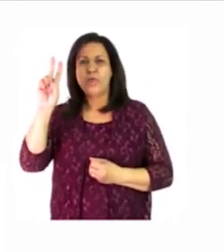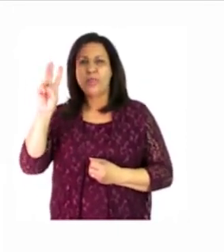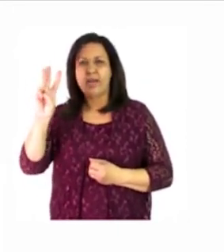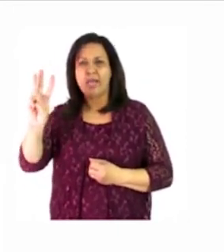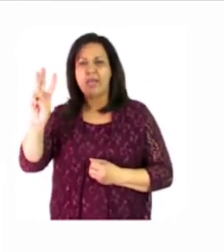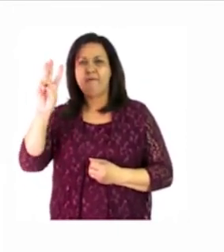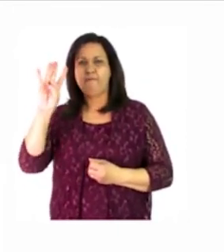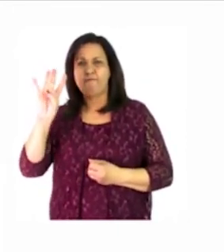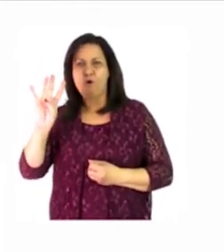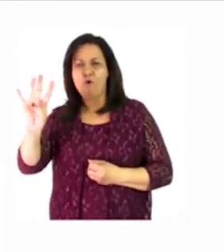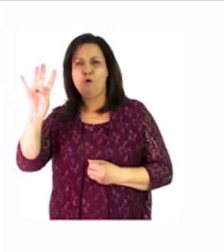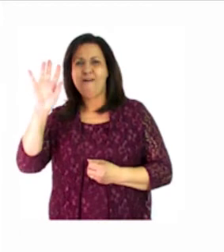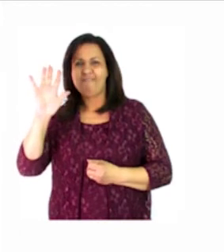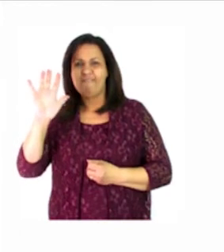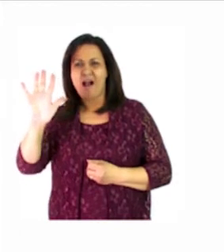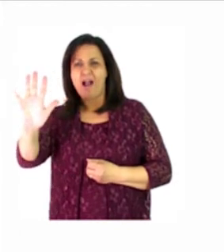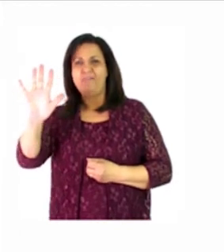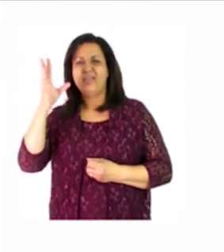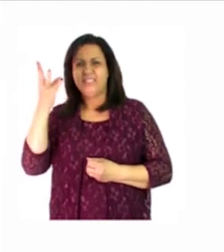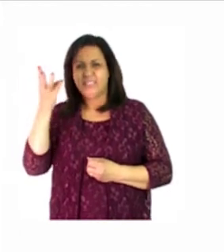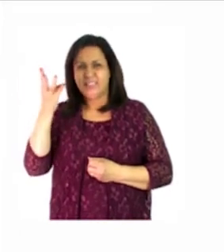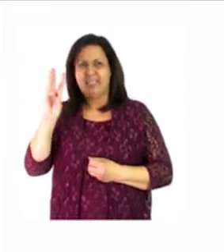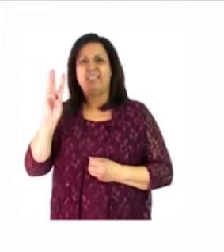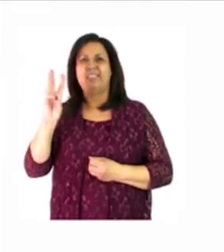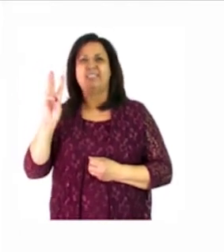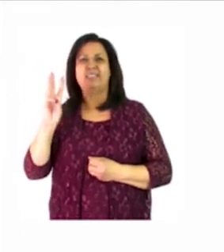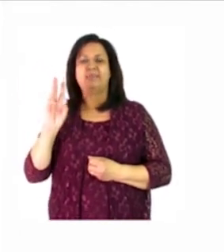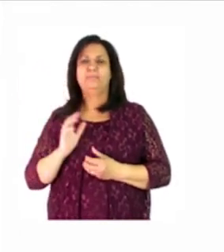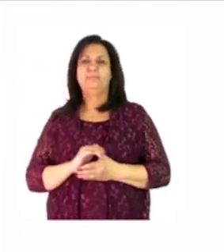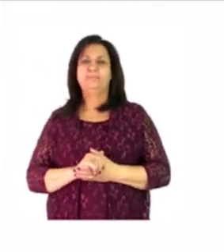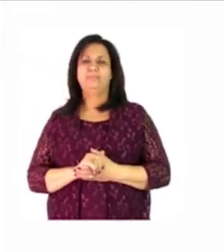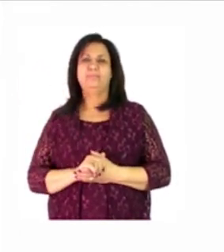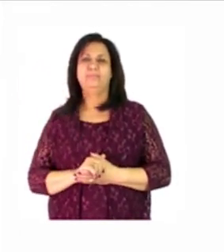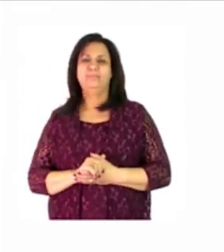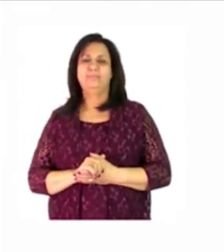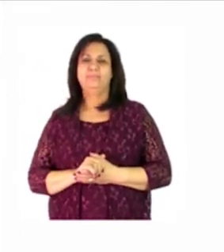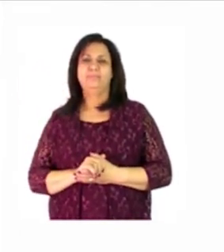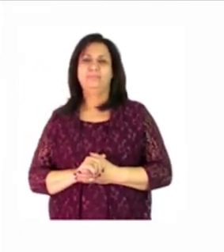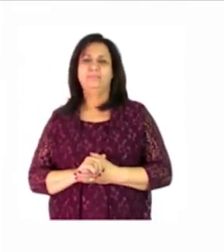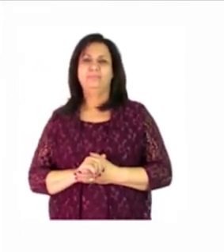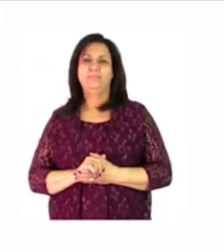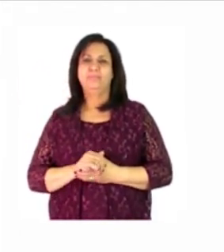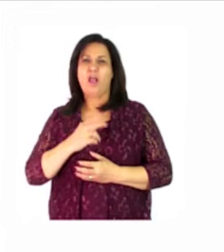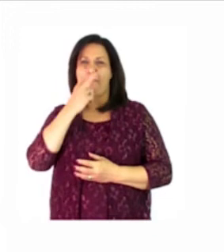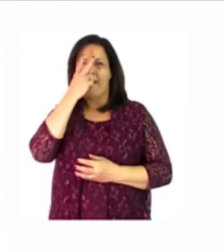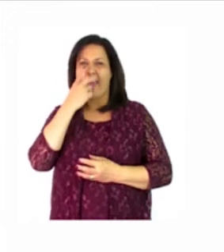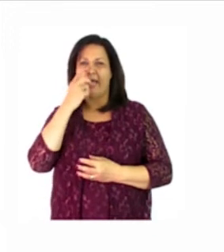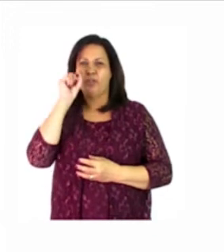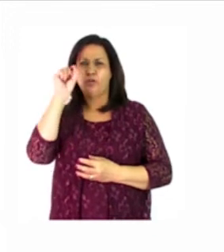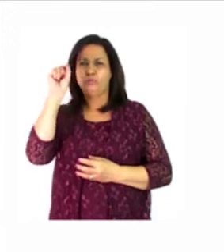3, 4, 5, 6 black dots, which